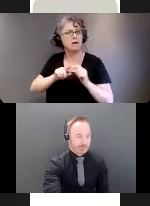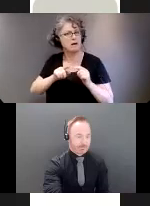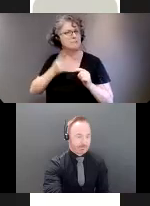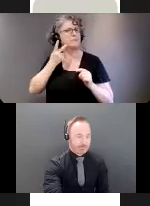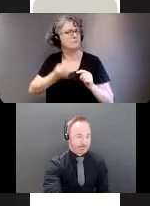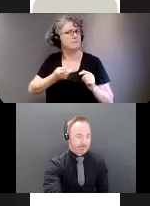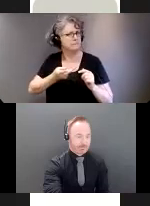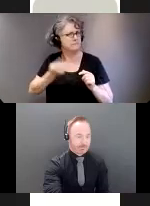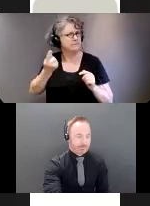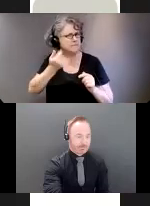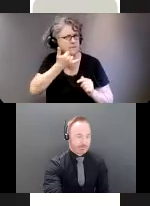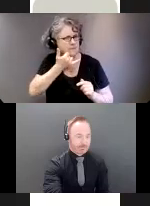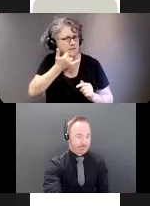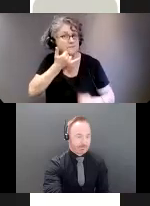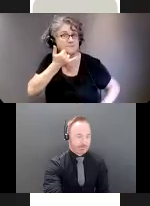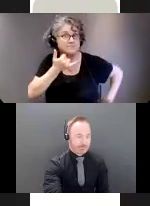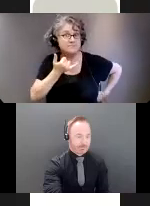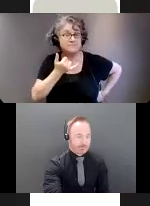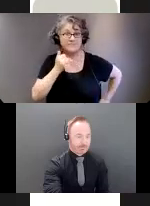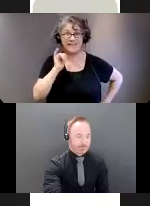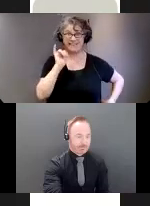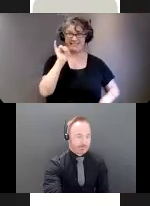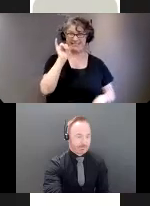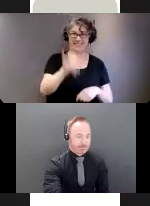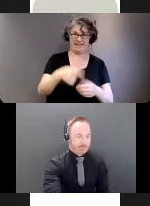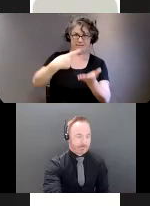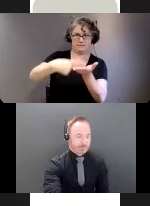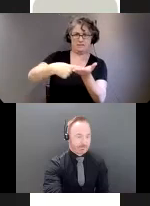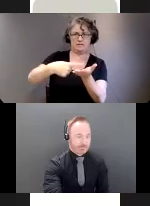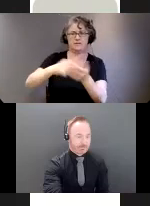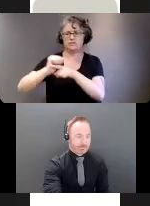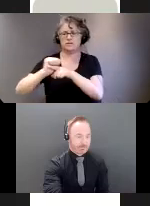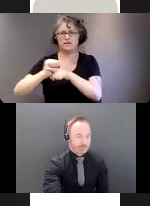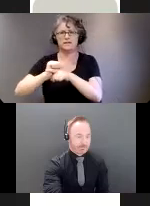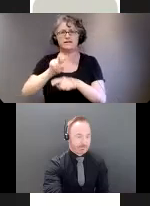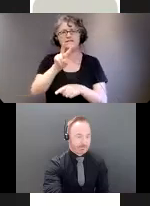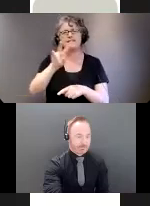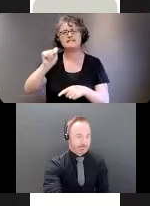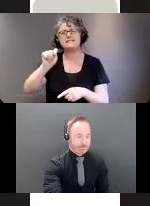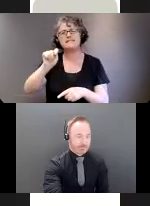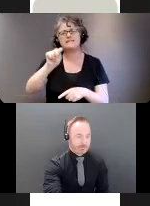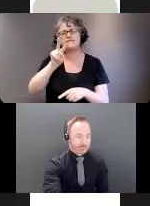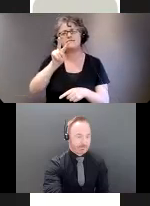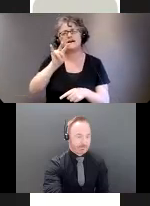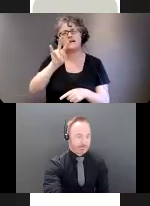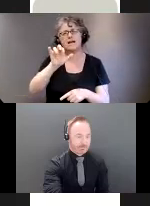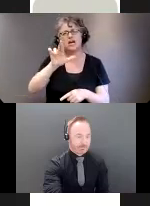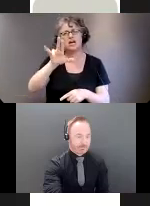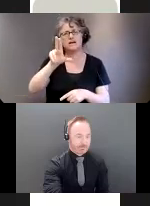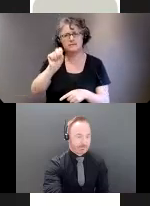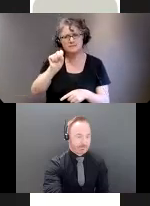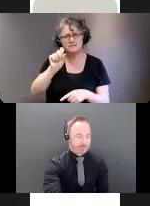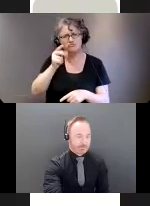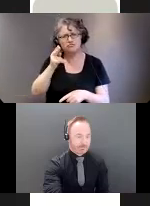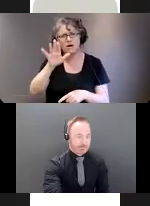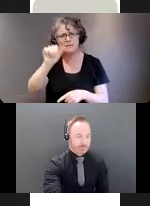also, we talk a little bit about that in our training around vicarious trauma and asking that question to service providers. And